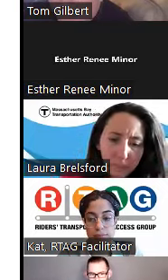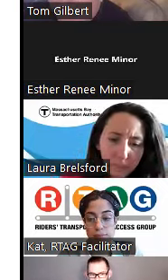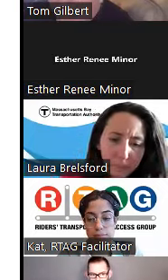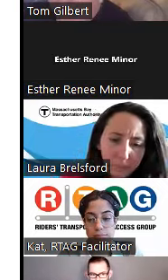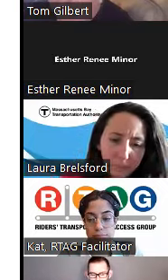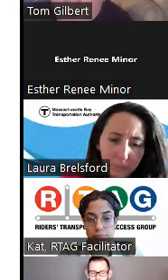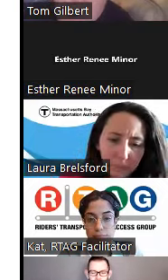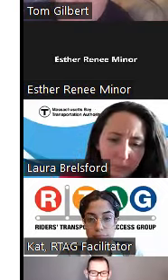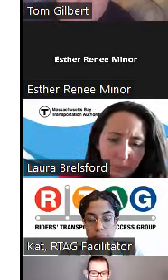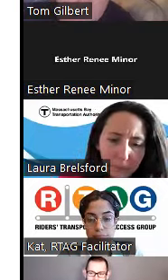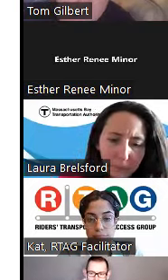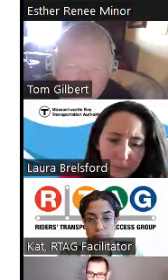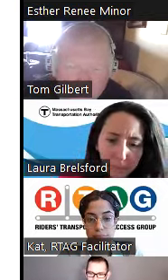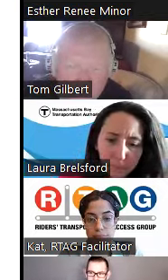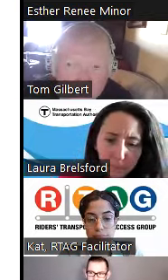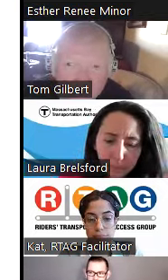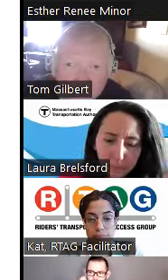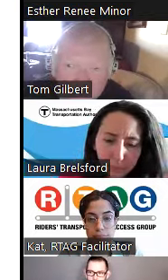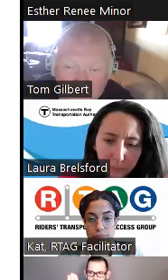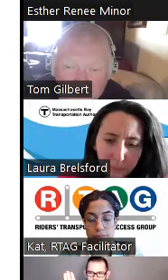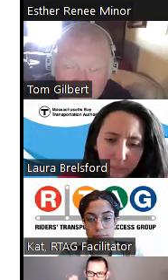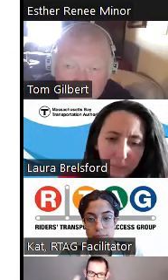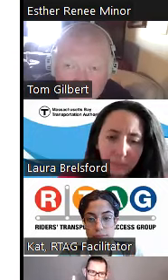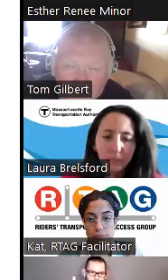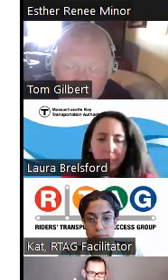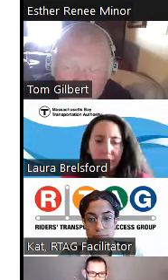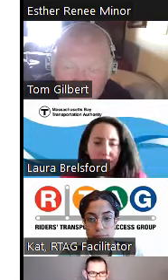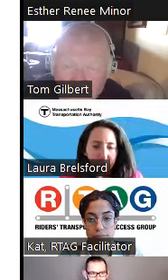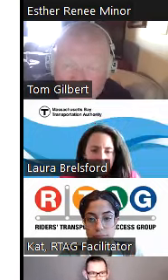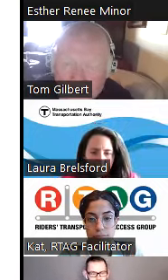that would be one of the deterrents in